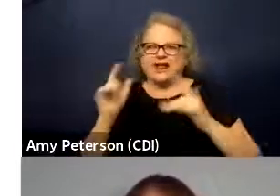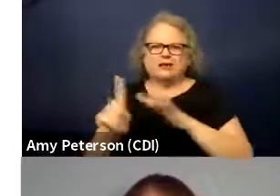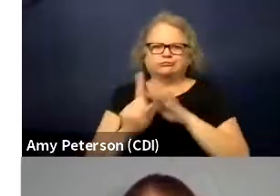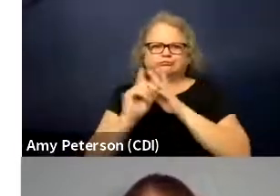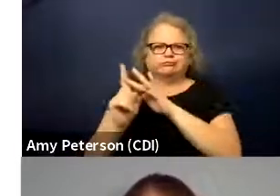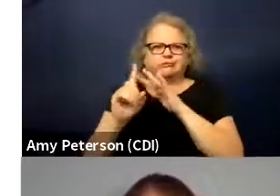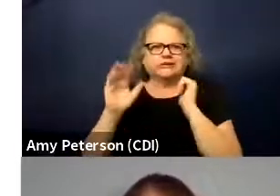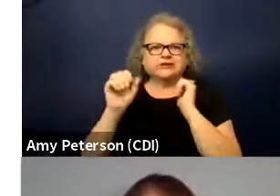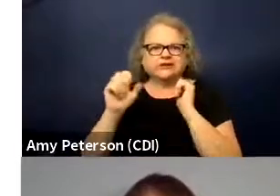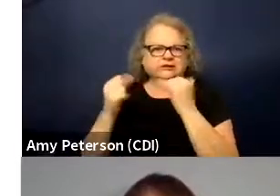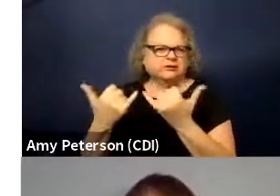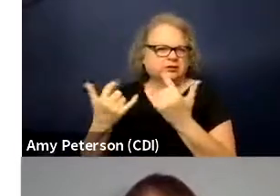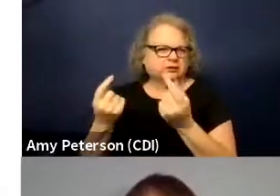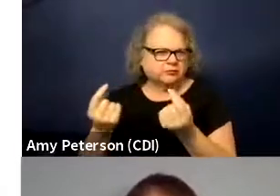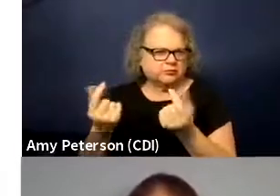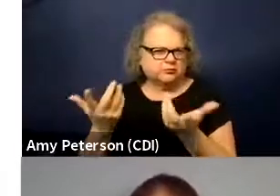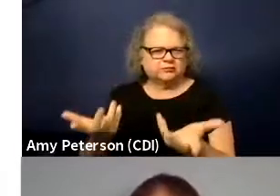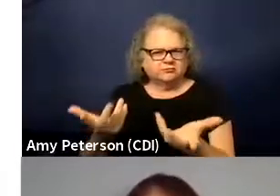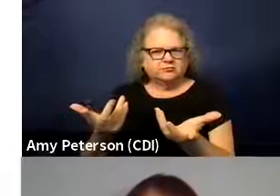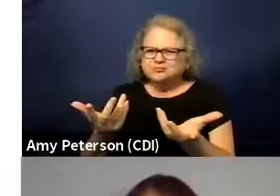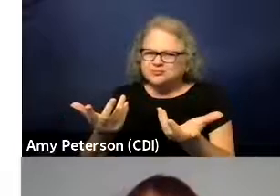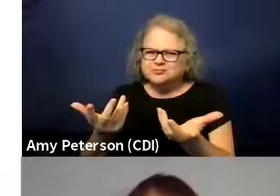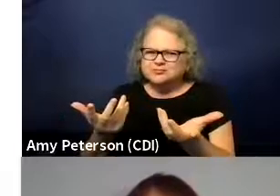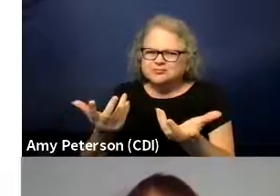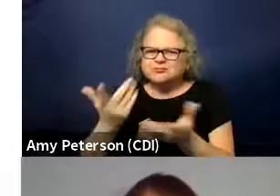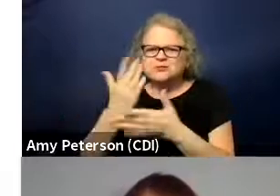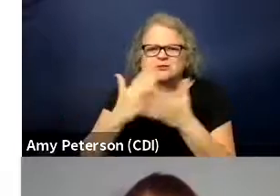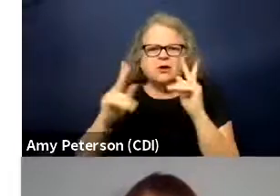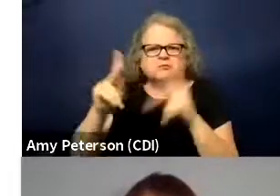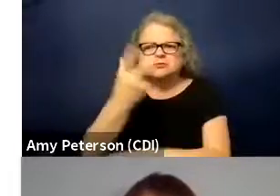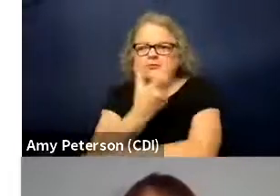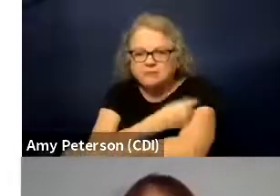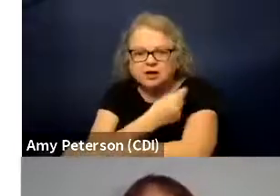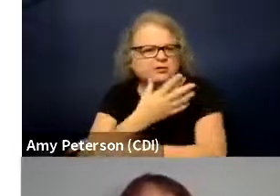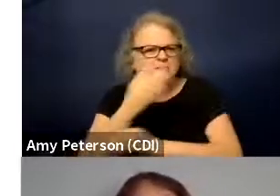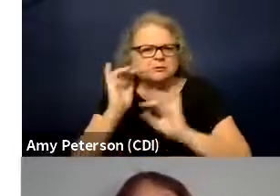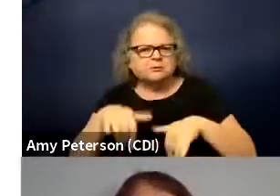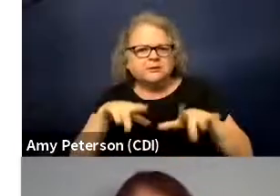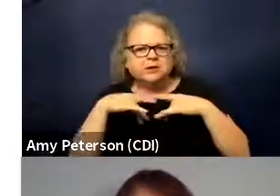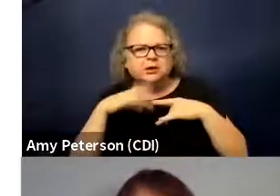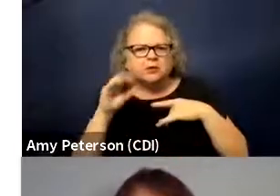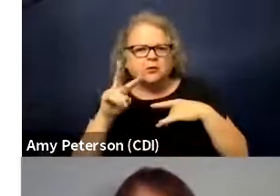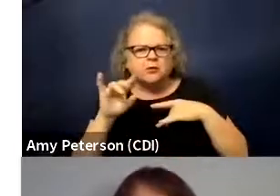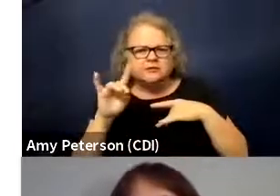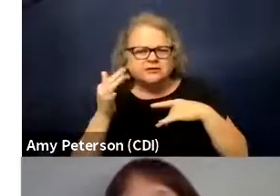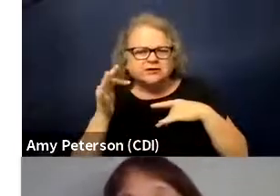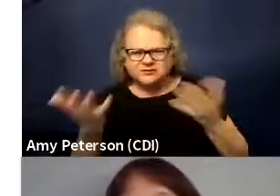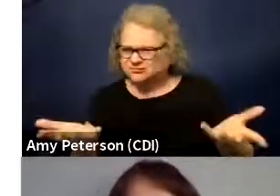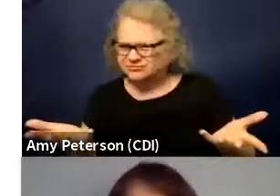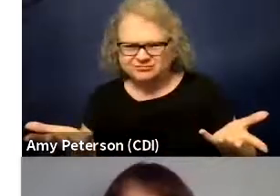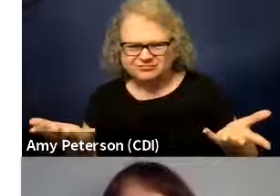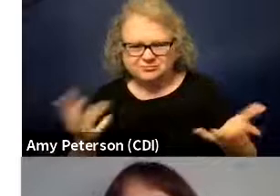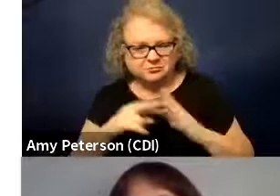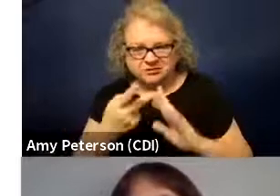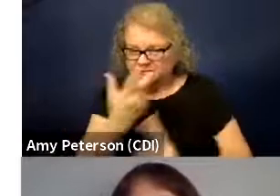got COVID-19 anyway. Does that mean that the vaccine is no good? No, it doesn't. Remember,